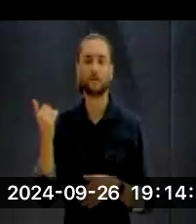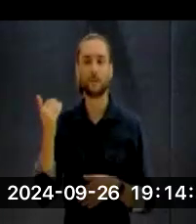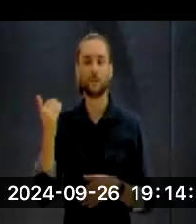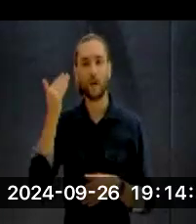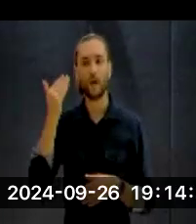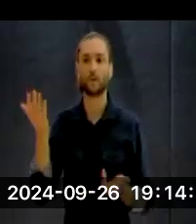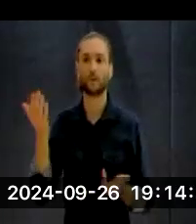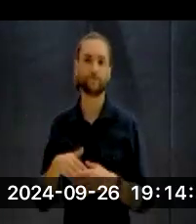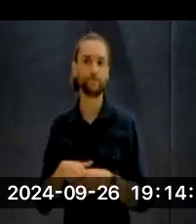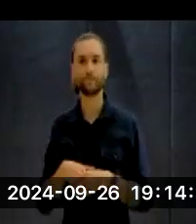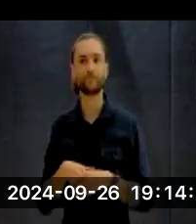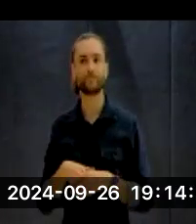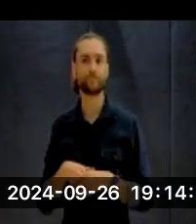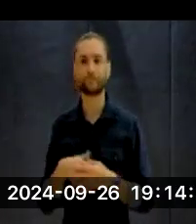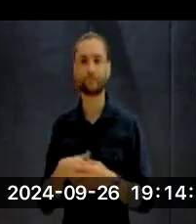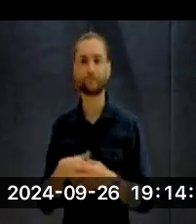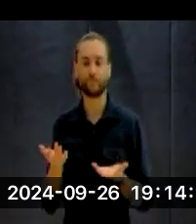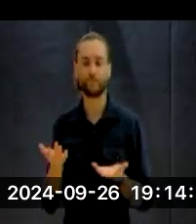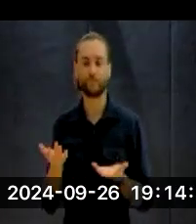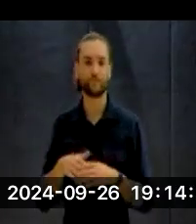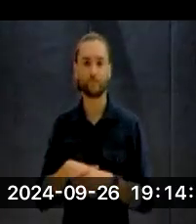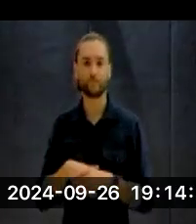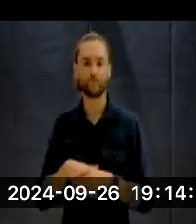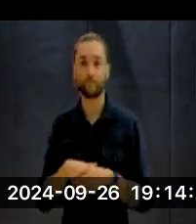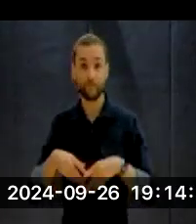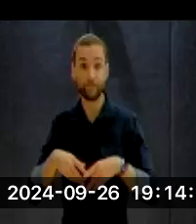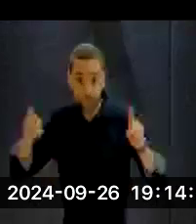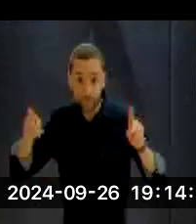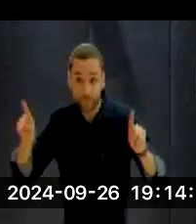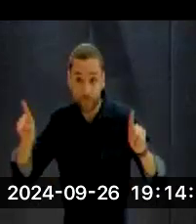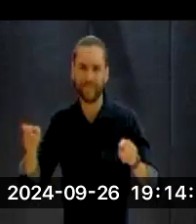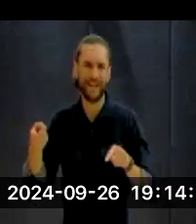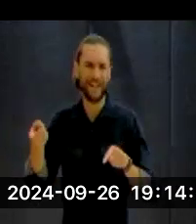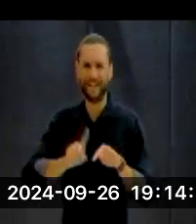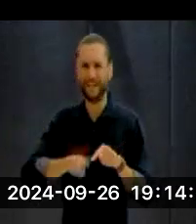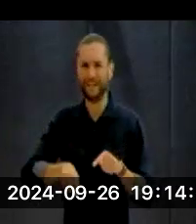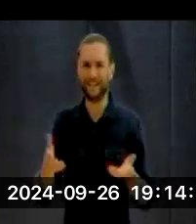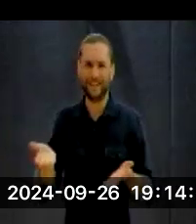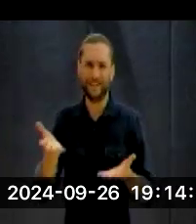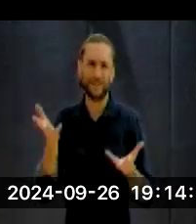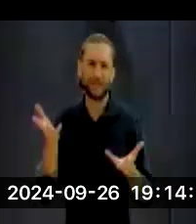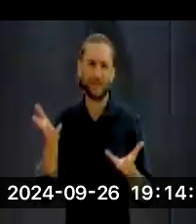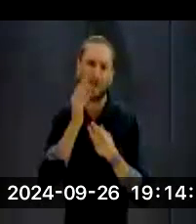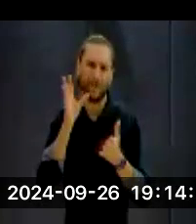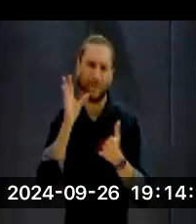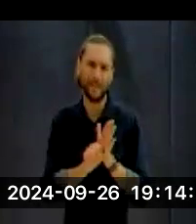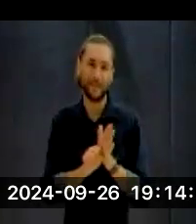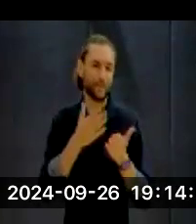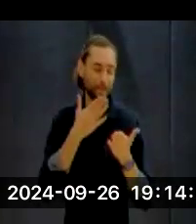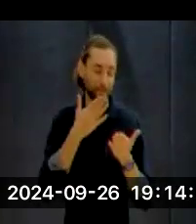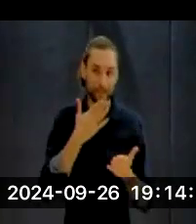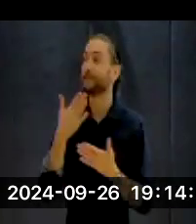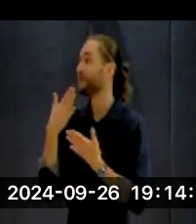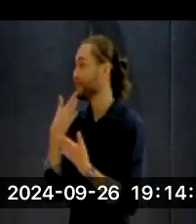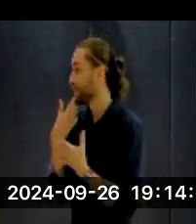we can't we can't have that in this beautiful state. So thank you. Thank you so much.